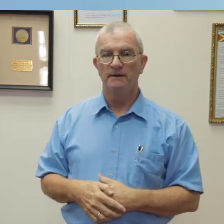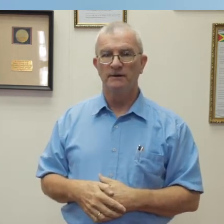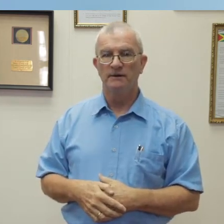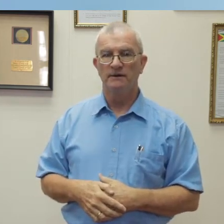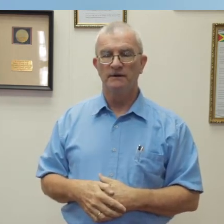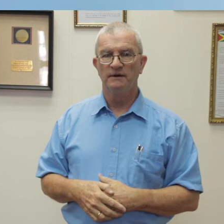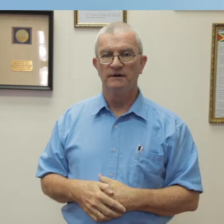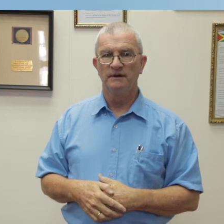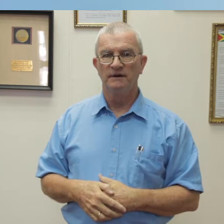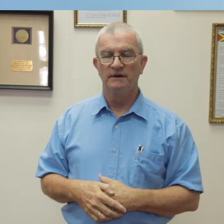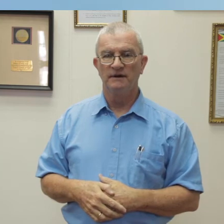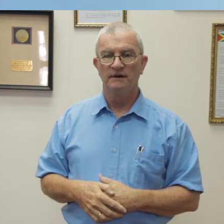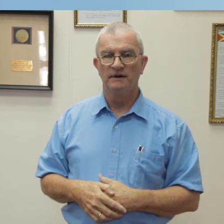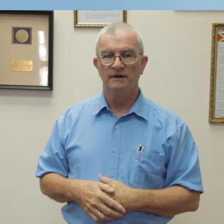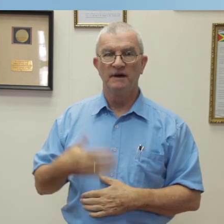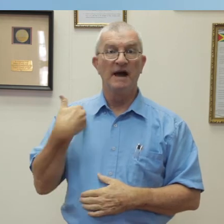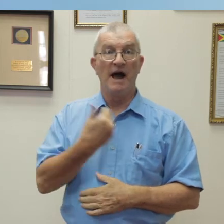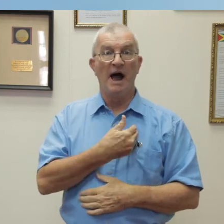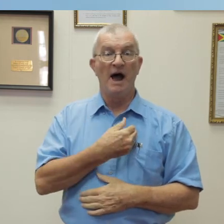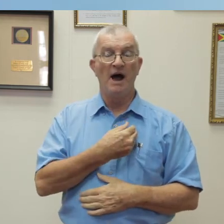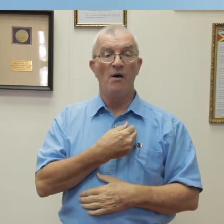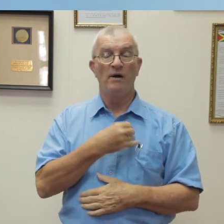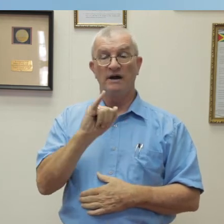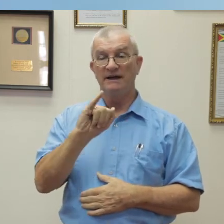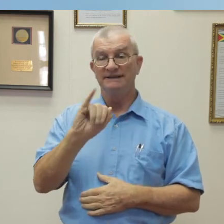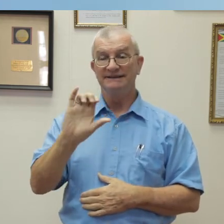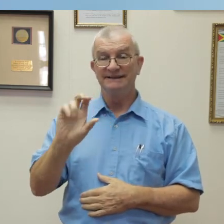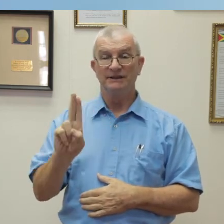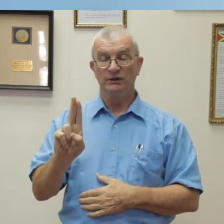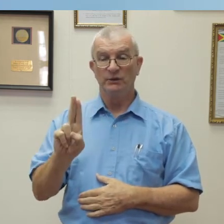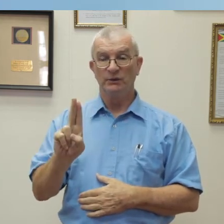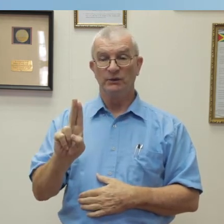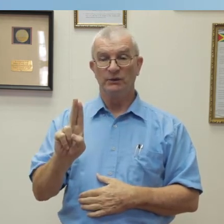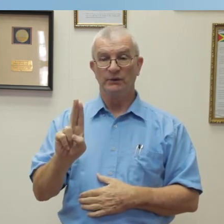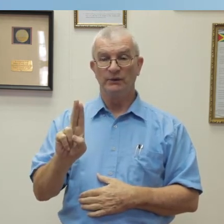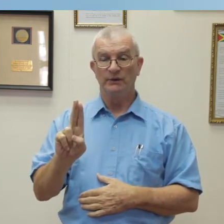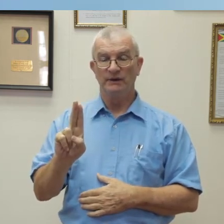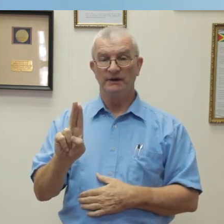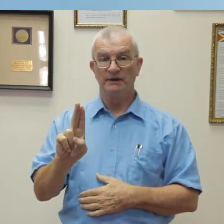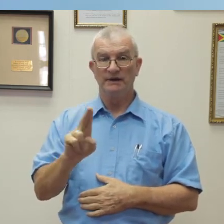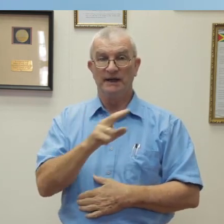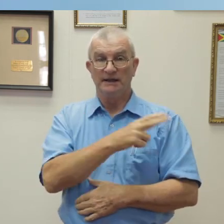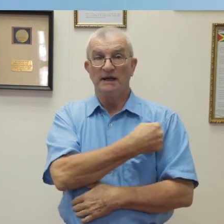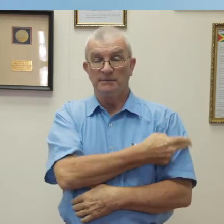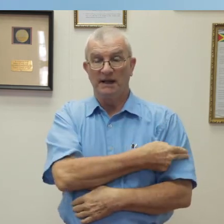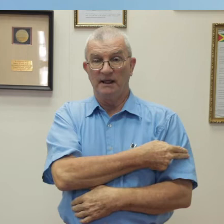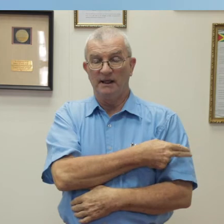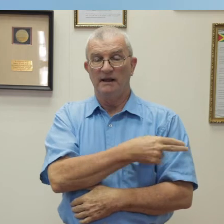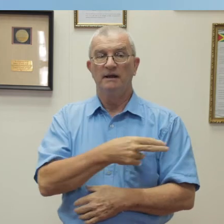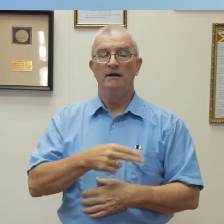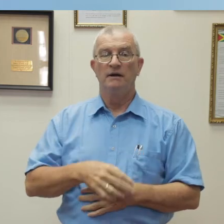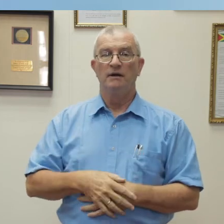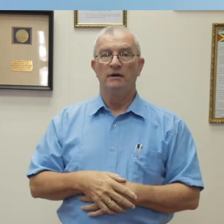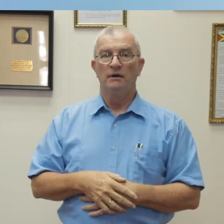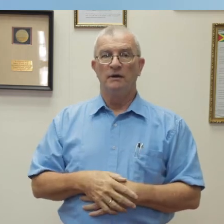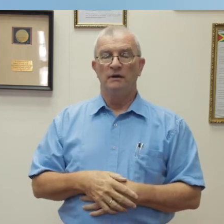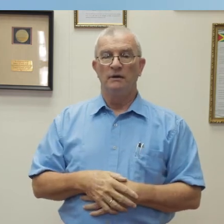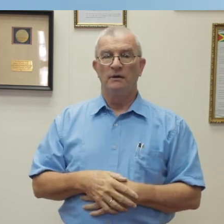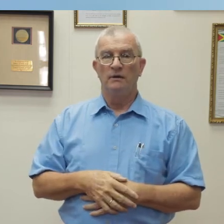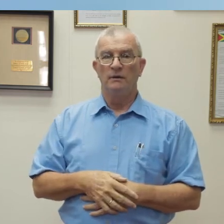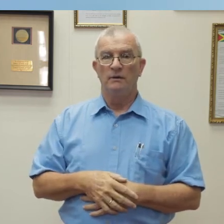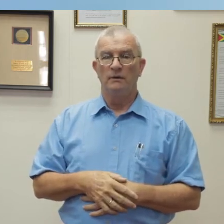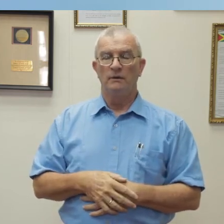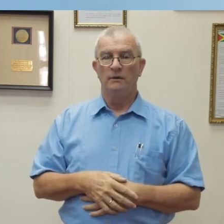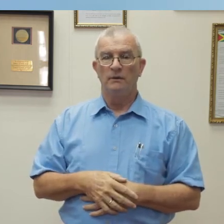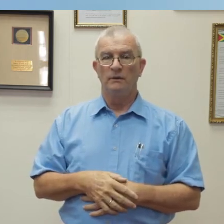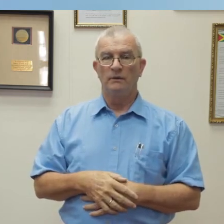In our ICU, and for our ICU care at GPHC, we do try, as in the rest of the